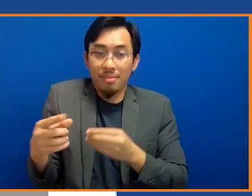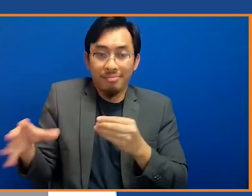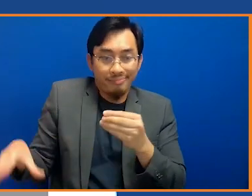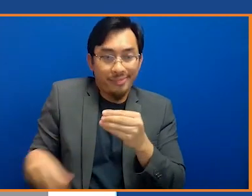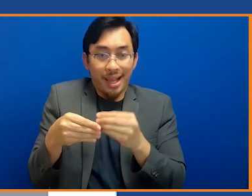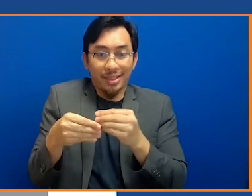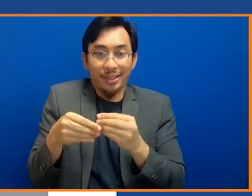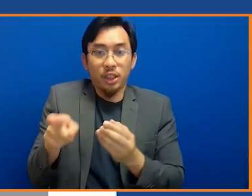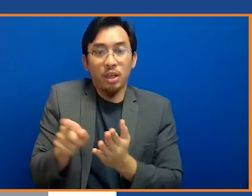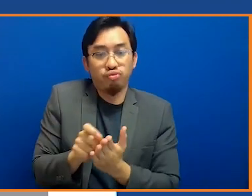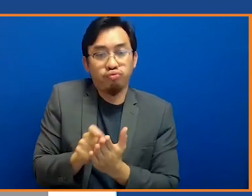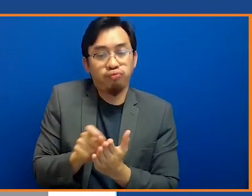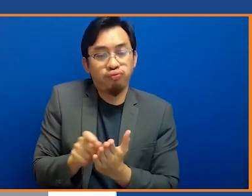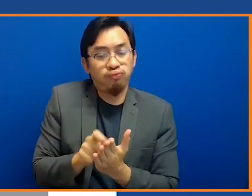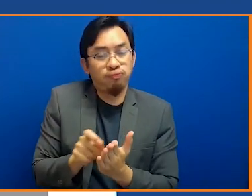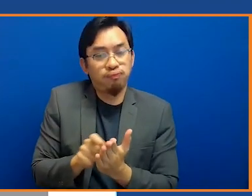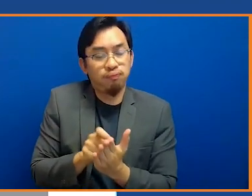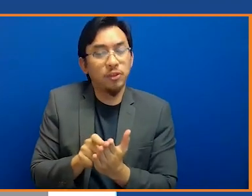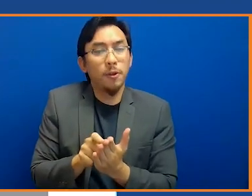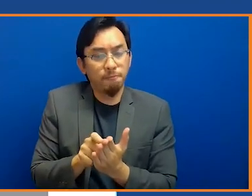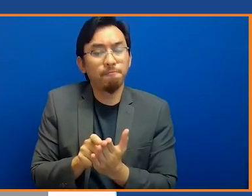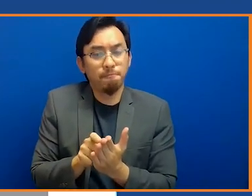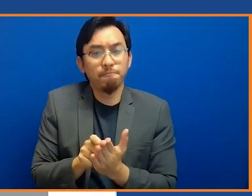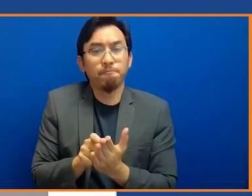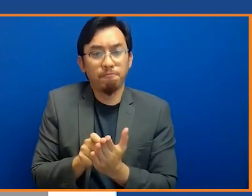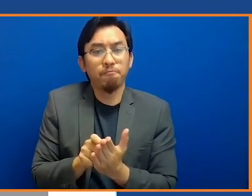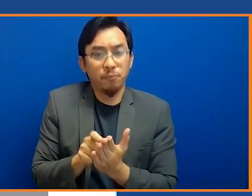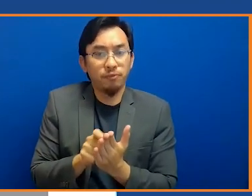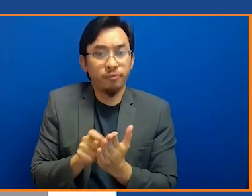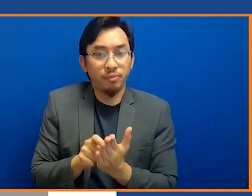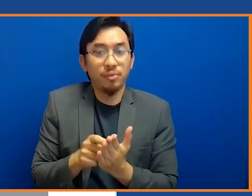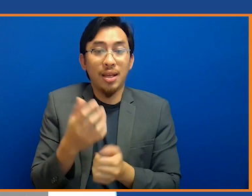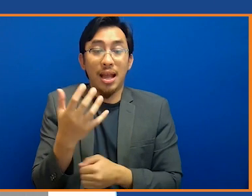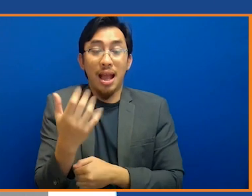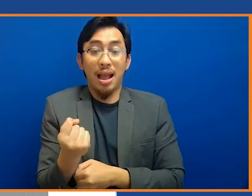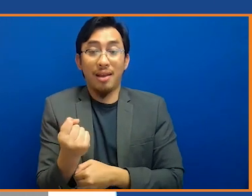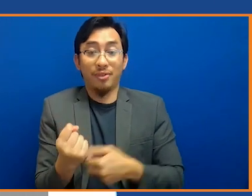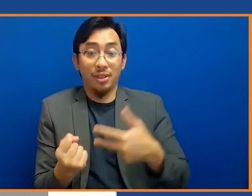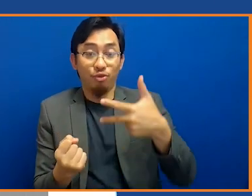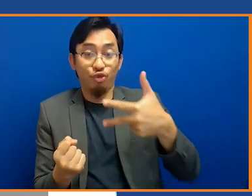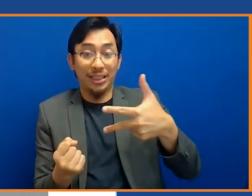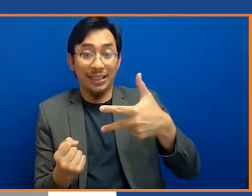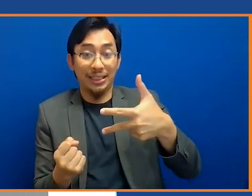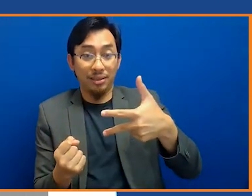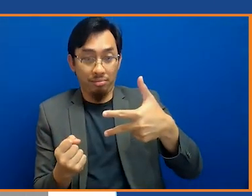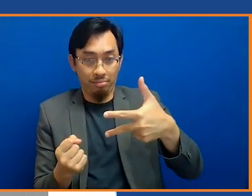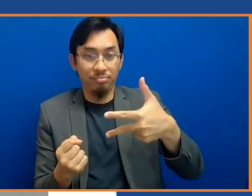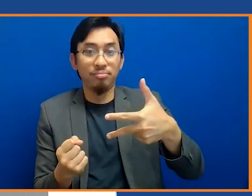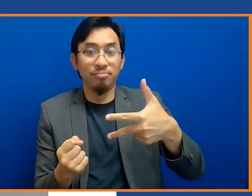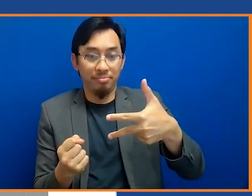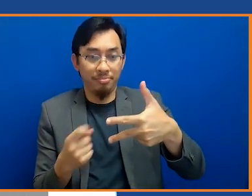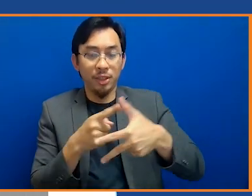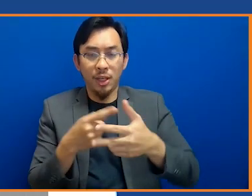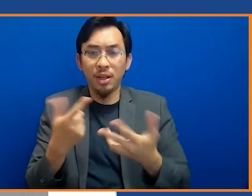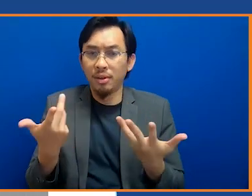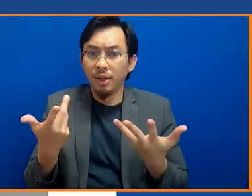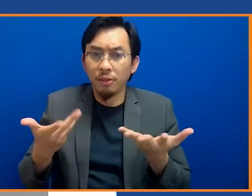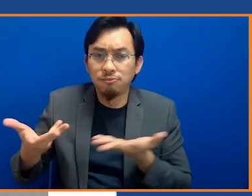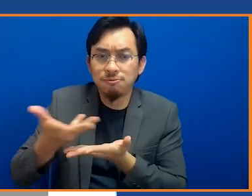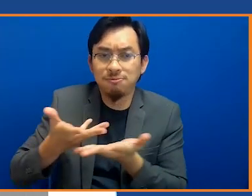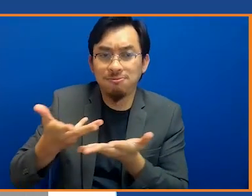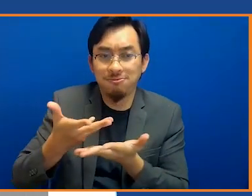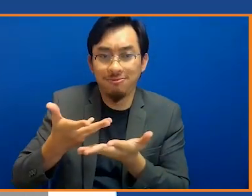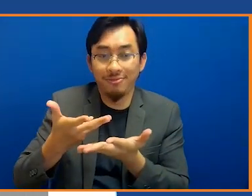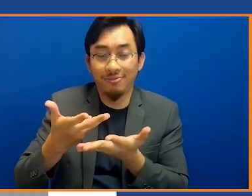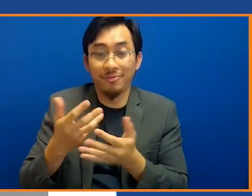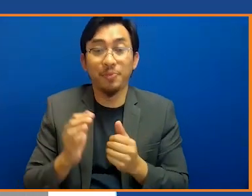to take note of during the discussion. Okay, we have 3 points to be